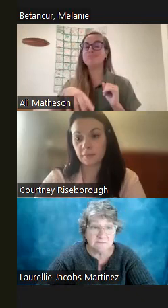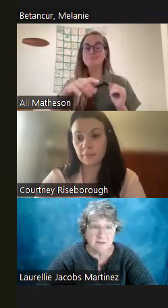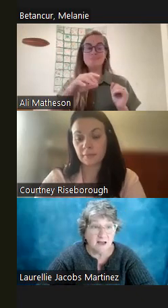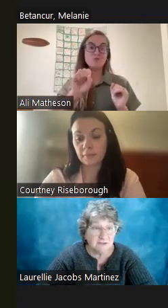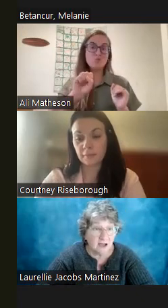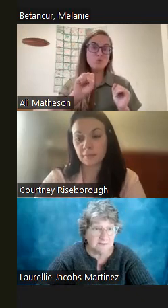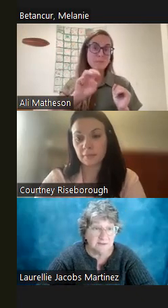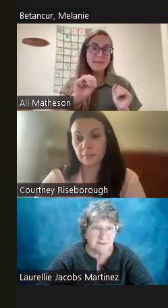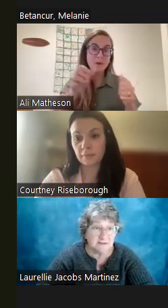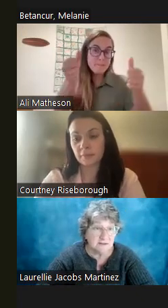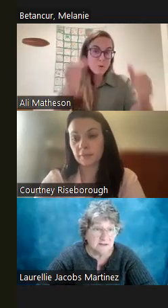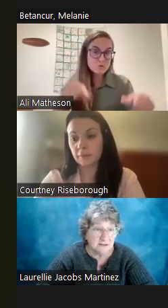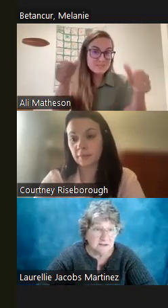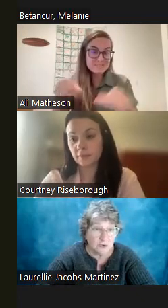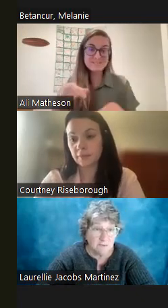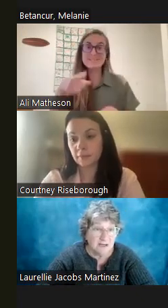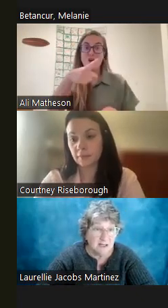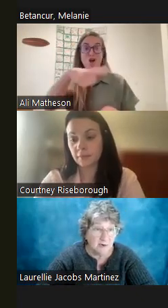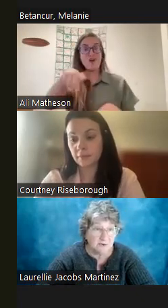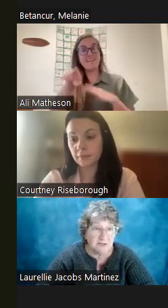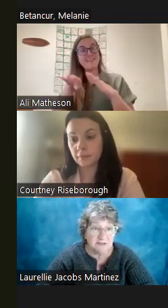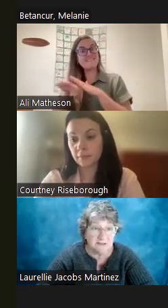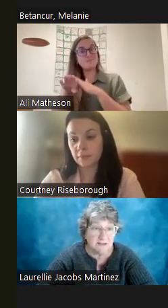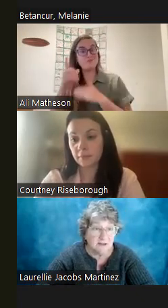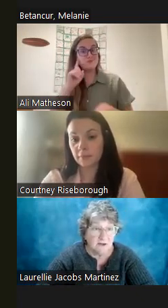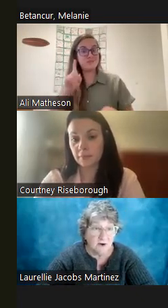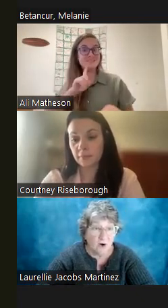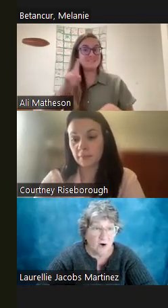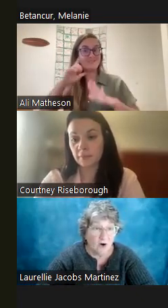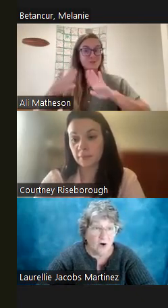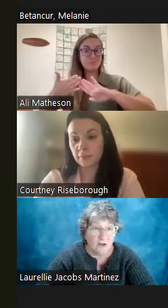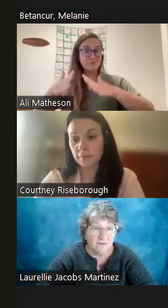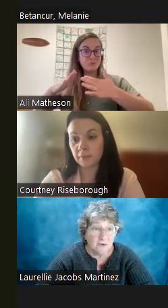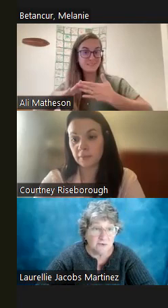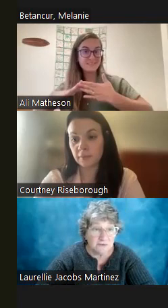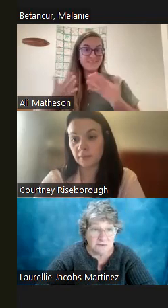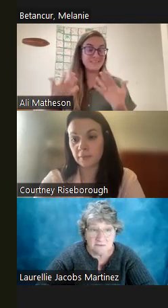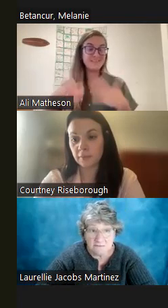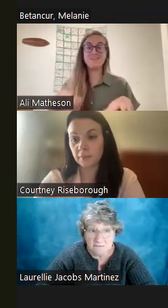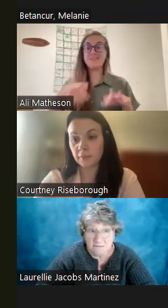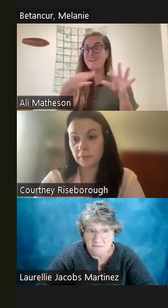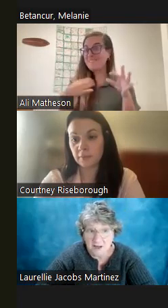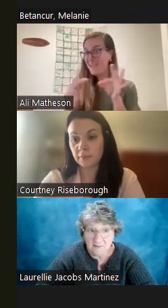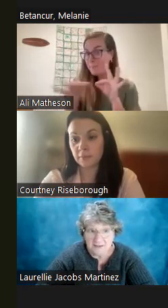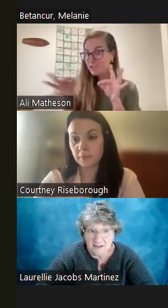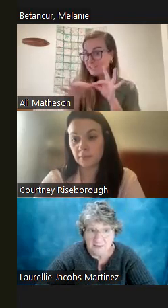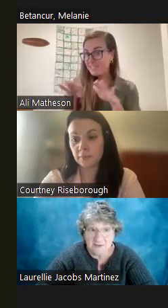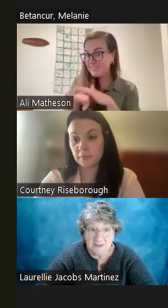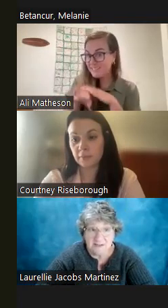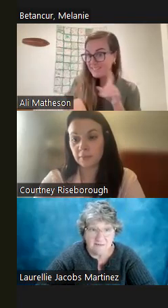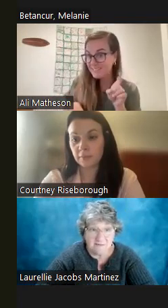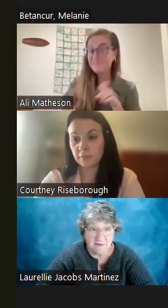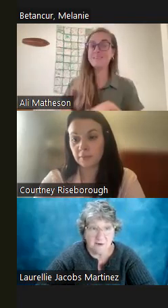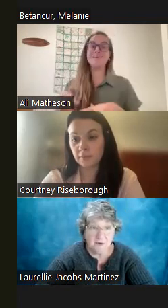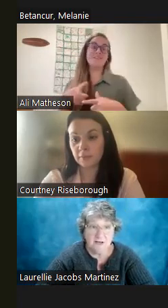newspapers, advertisements, social media postings, all of those can be accessible to the